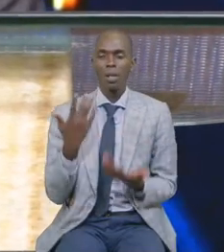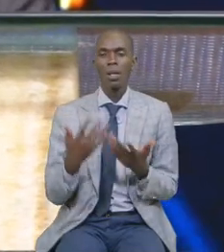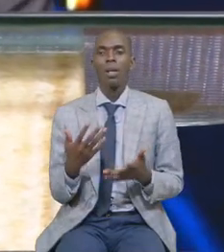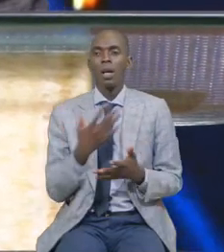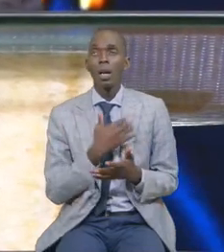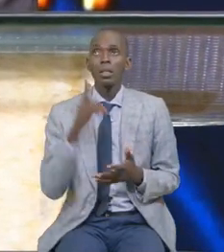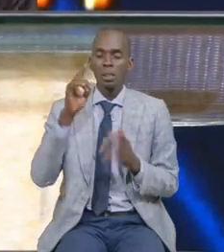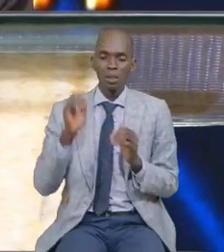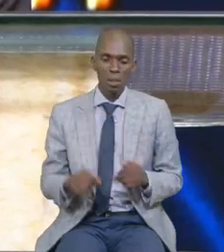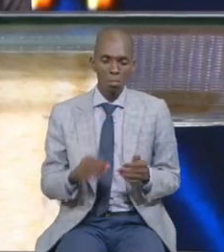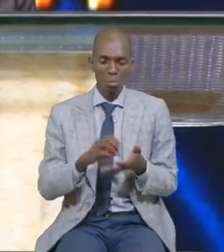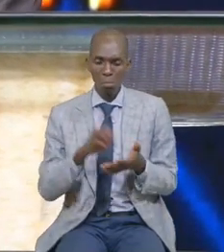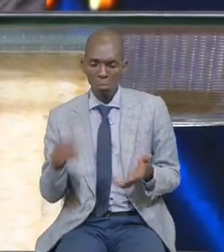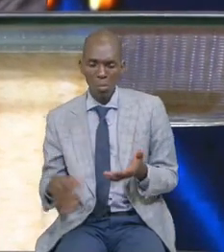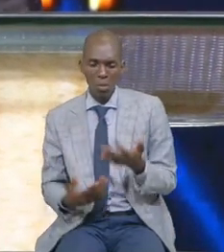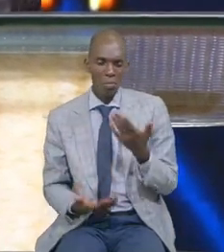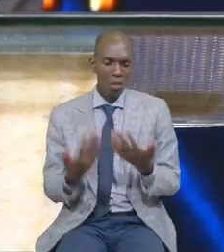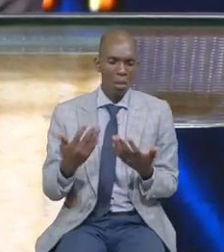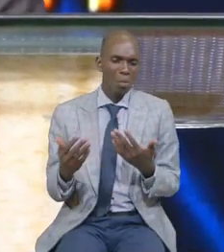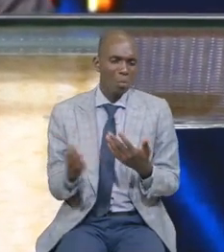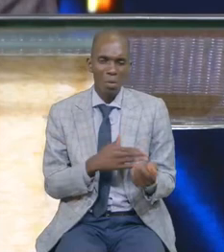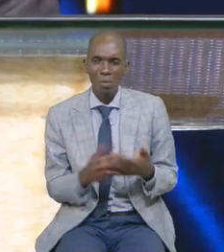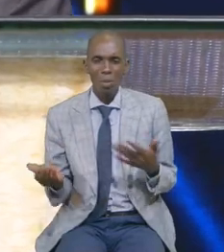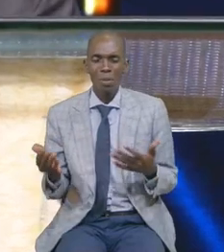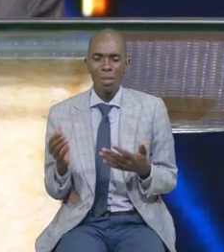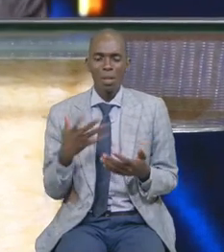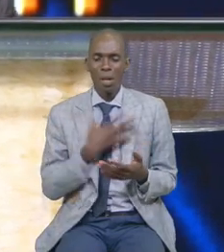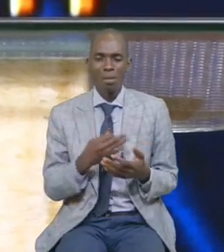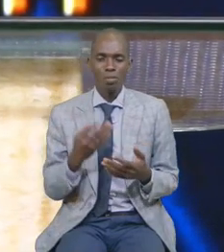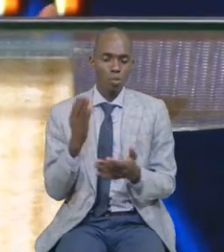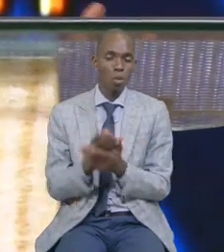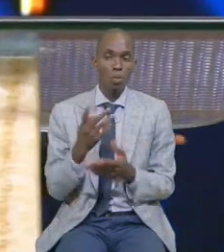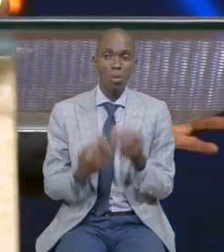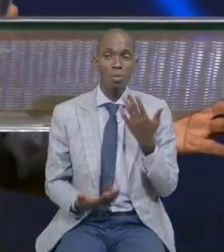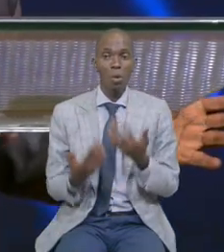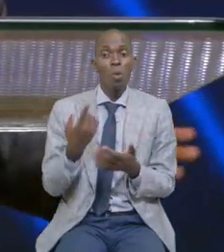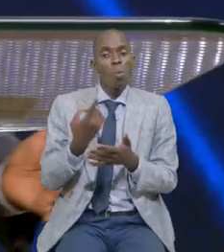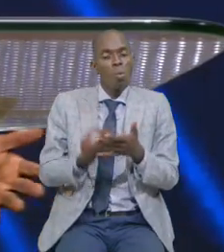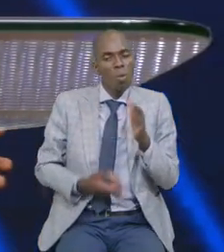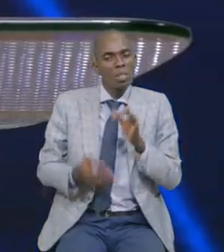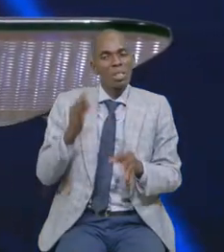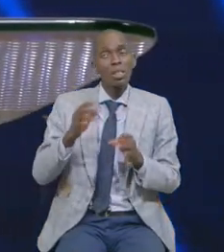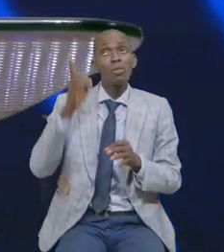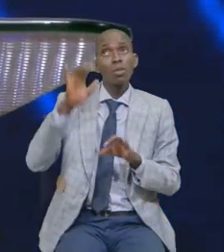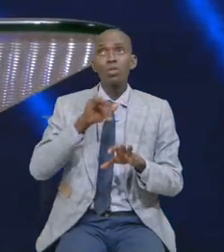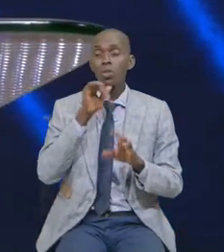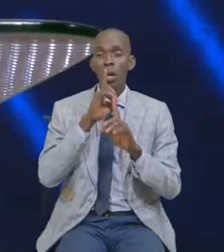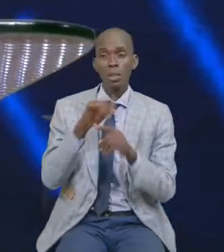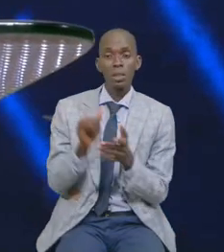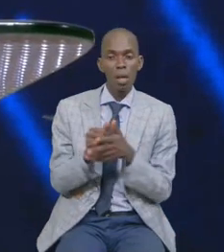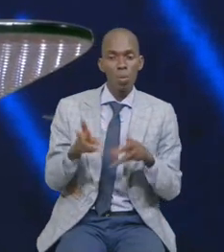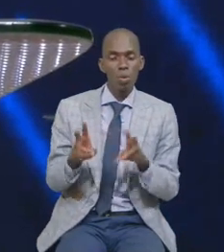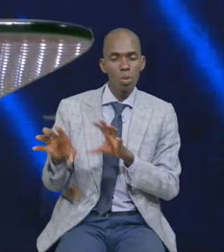put up the fire whatever and dump on the fire if God doesn't answer that way does that mean we're going to